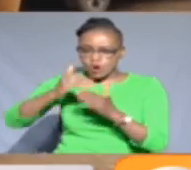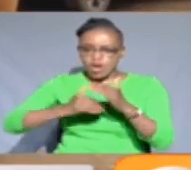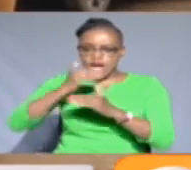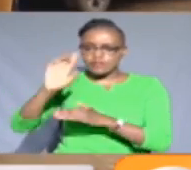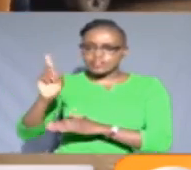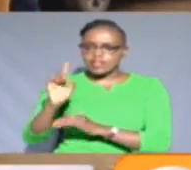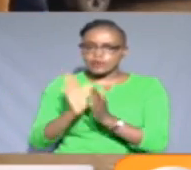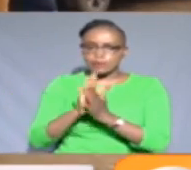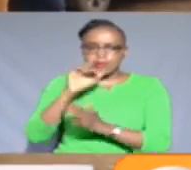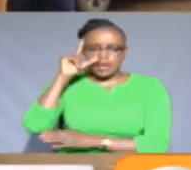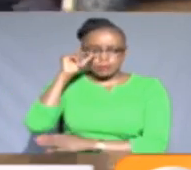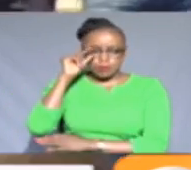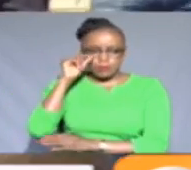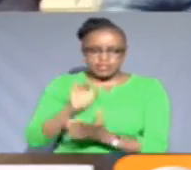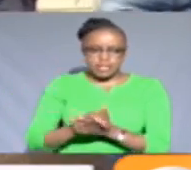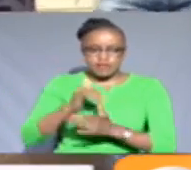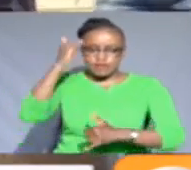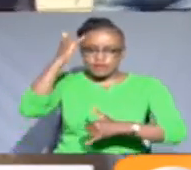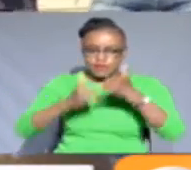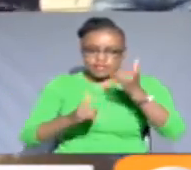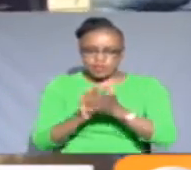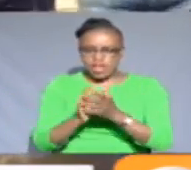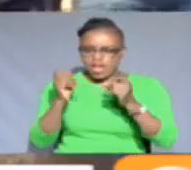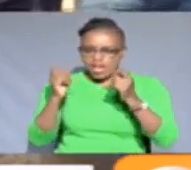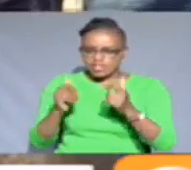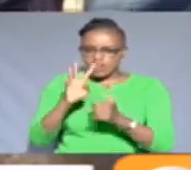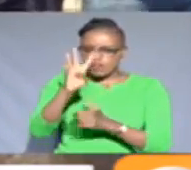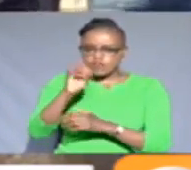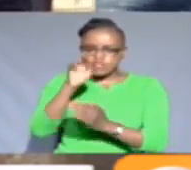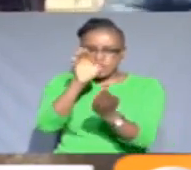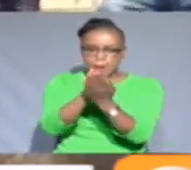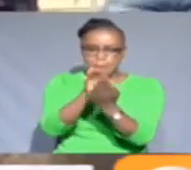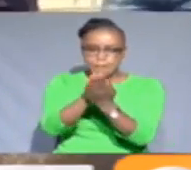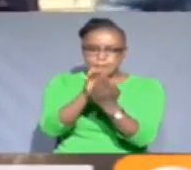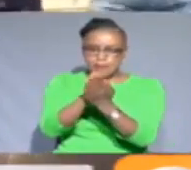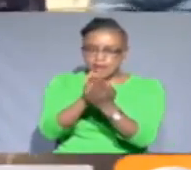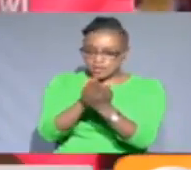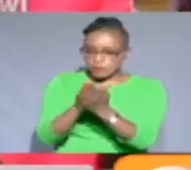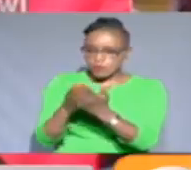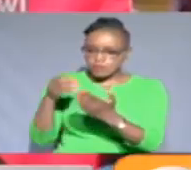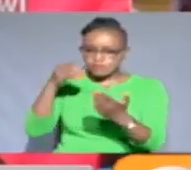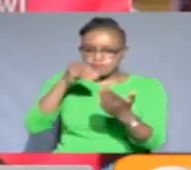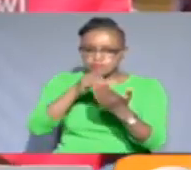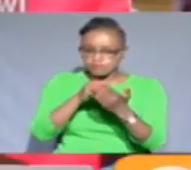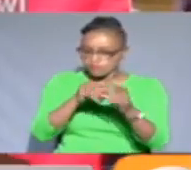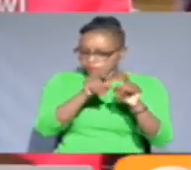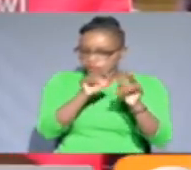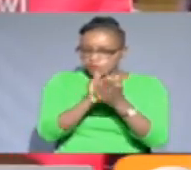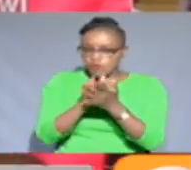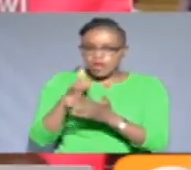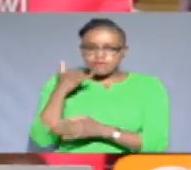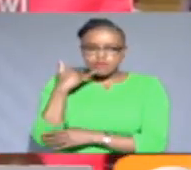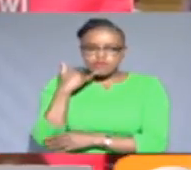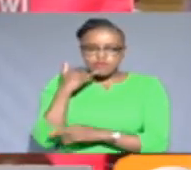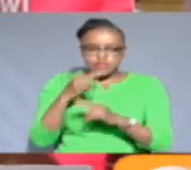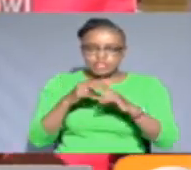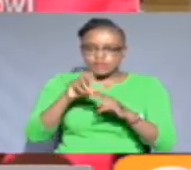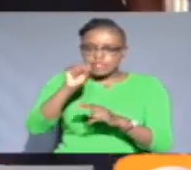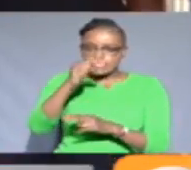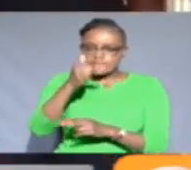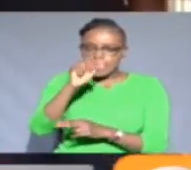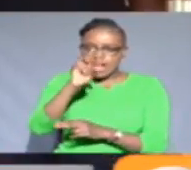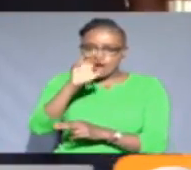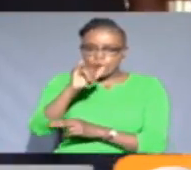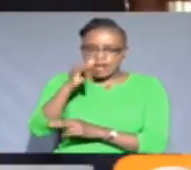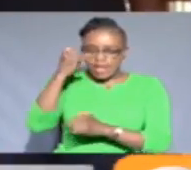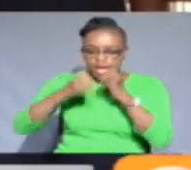Nairobi and Mombasa. Finally, at least 40 banks will be initiated in the mobile credit scheme dubbed Stawi by